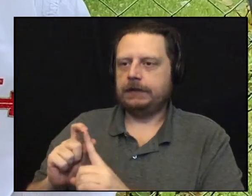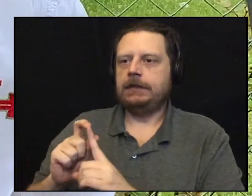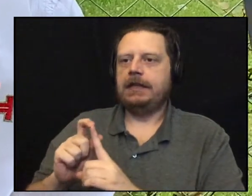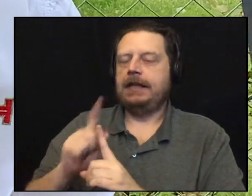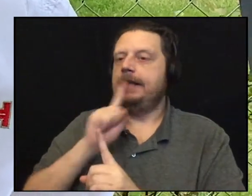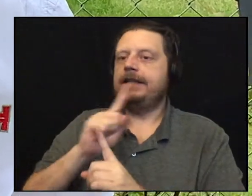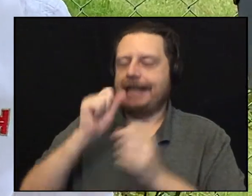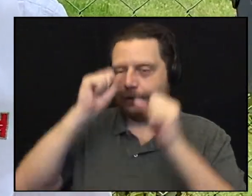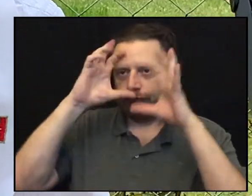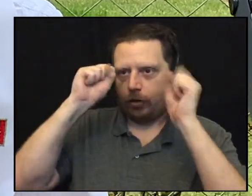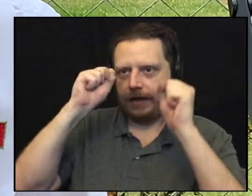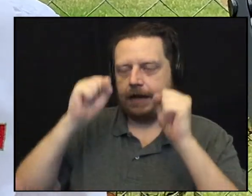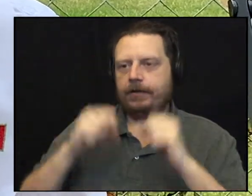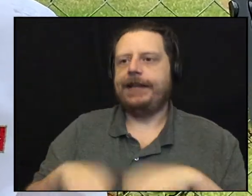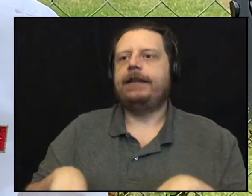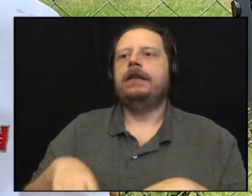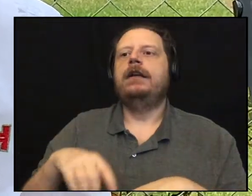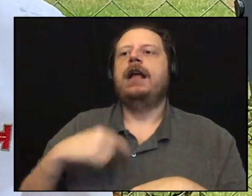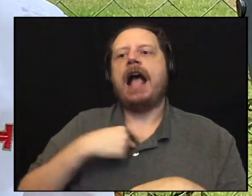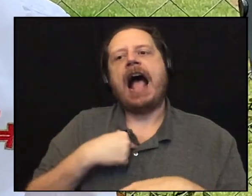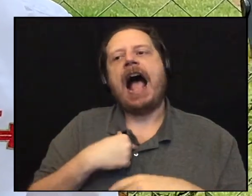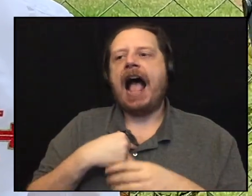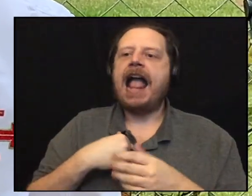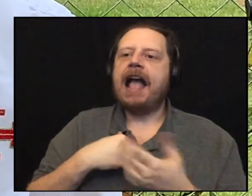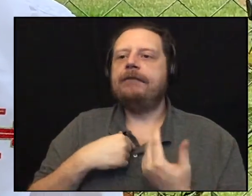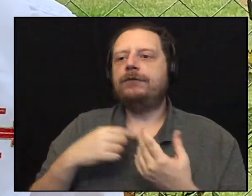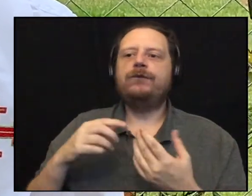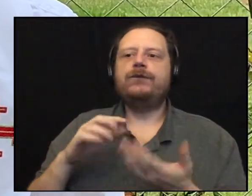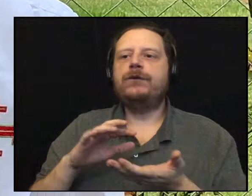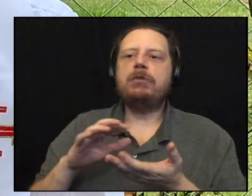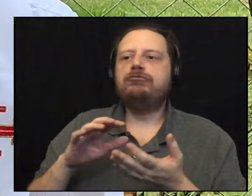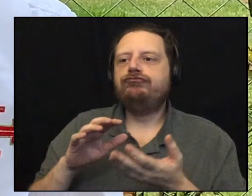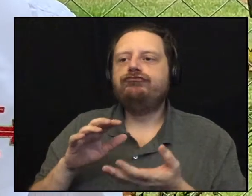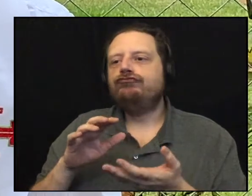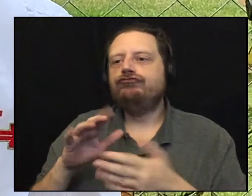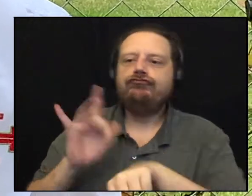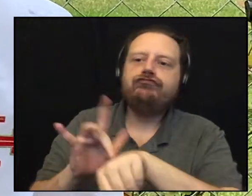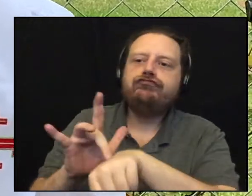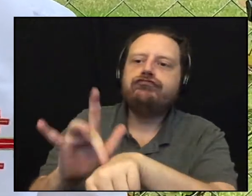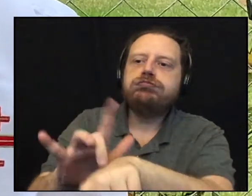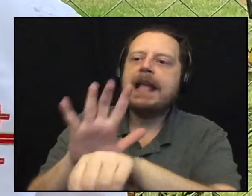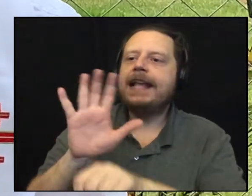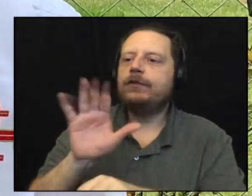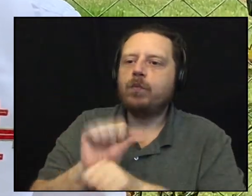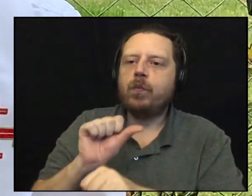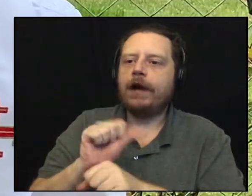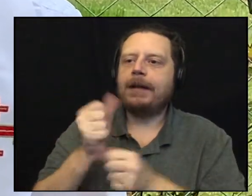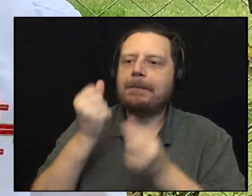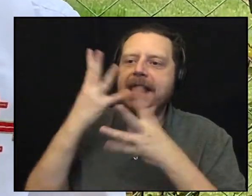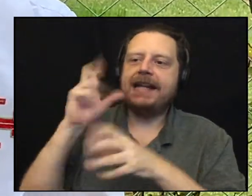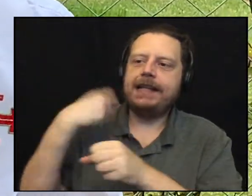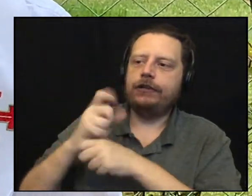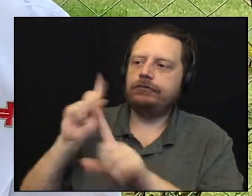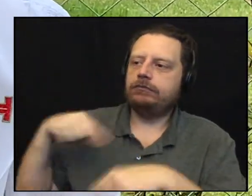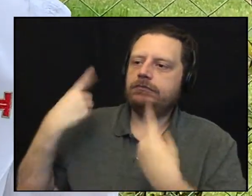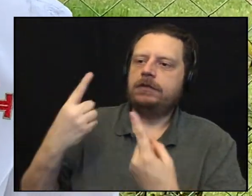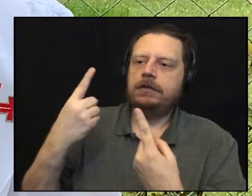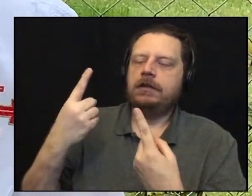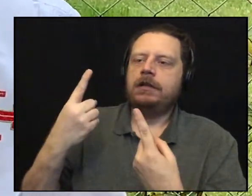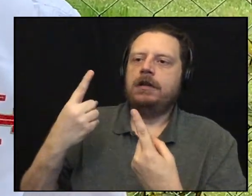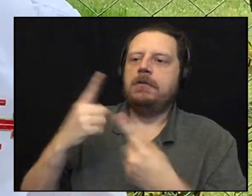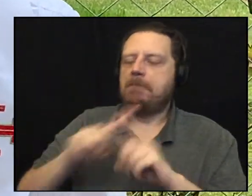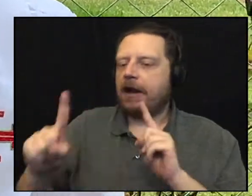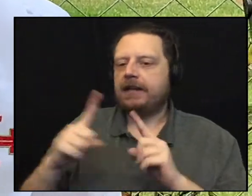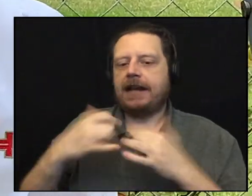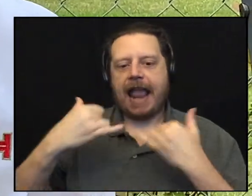extraordinary. And I've dabbled with his work for many years, but perhaps because of the unusual conditions in